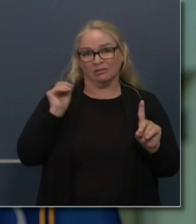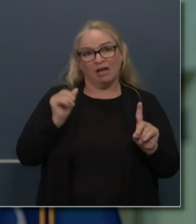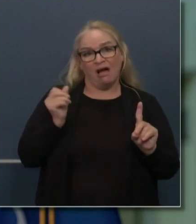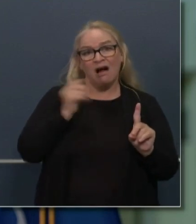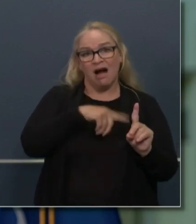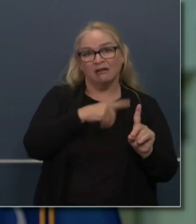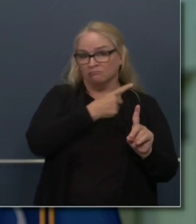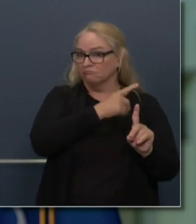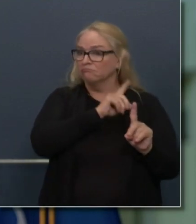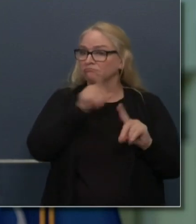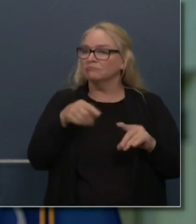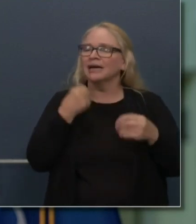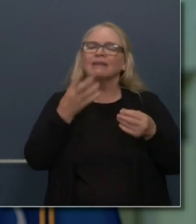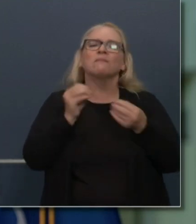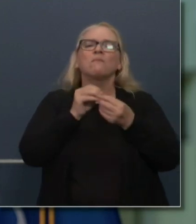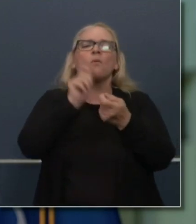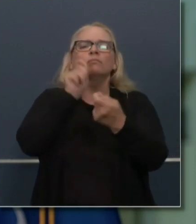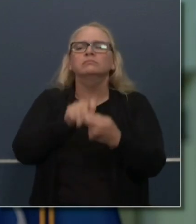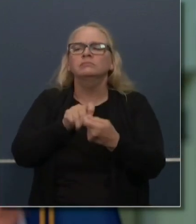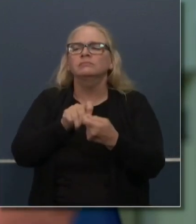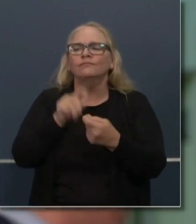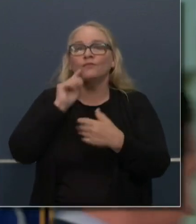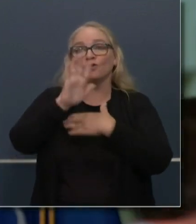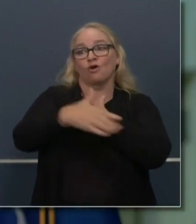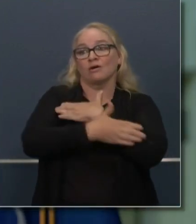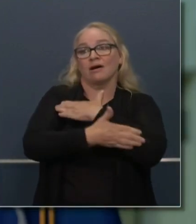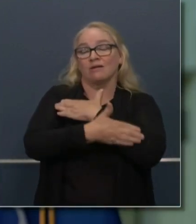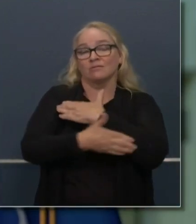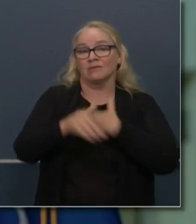he can be more LA specific as well.